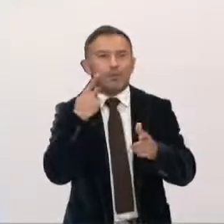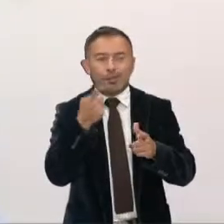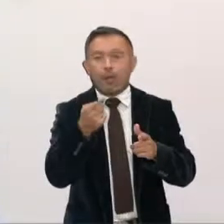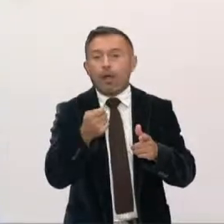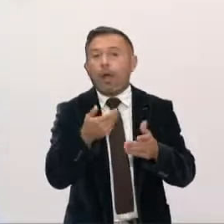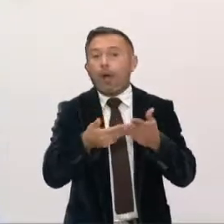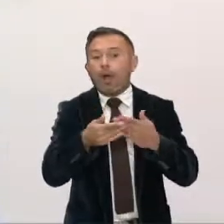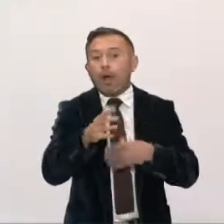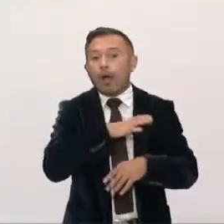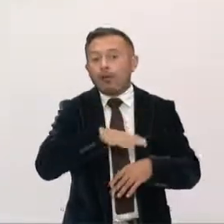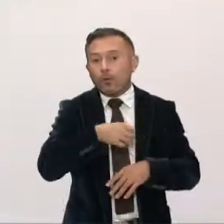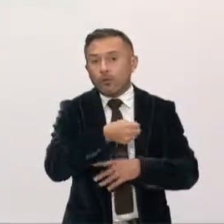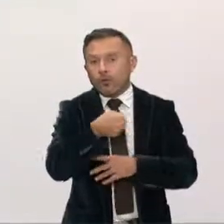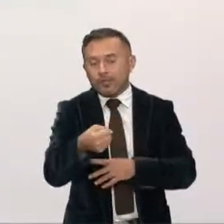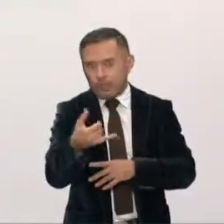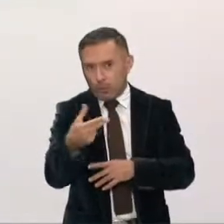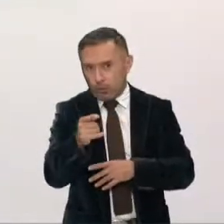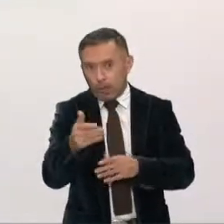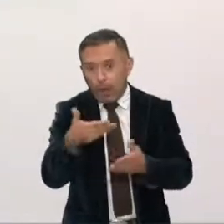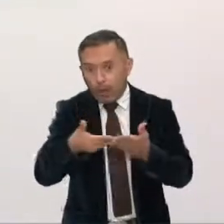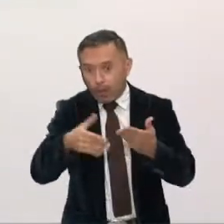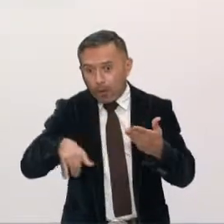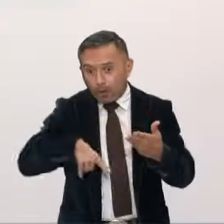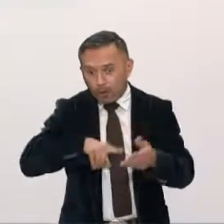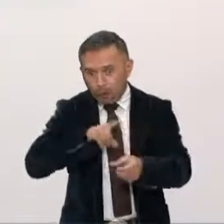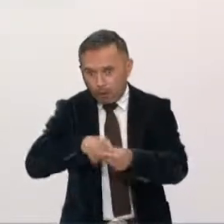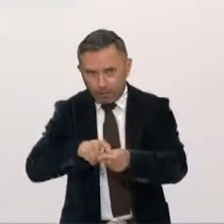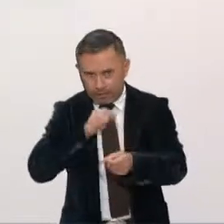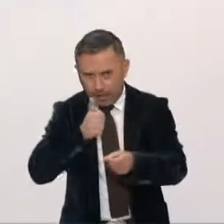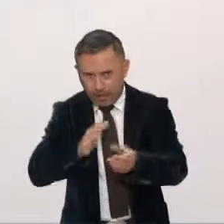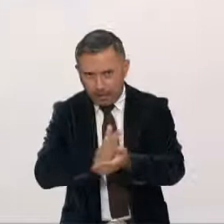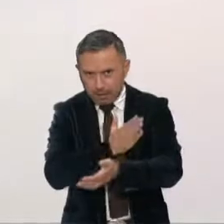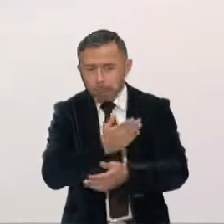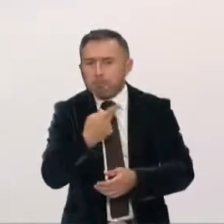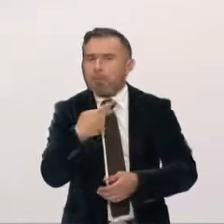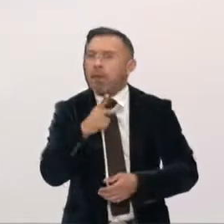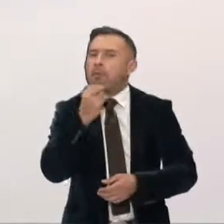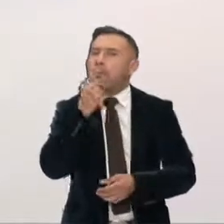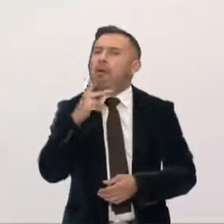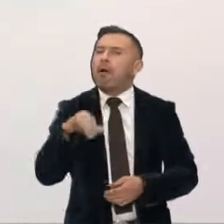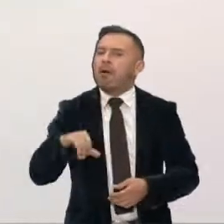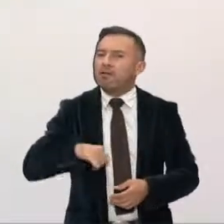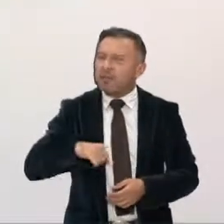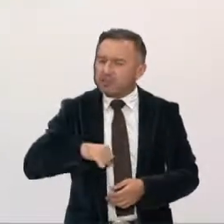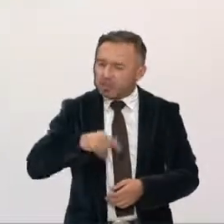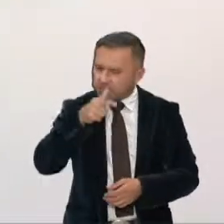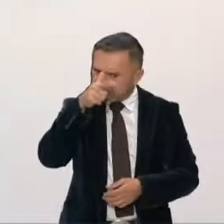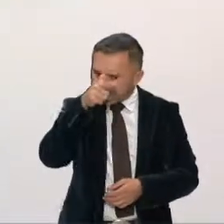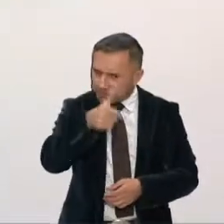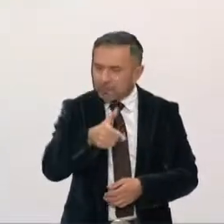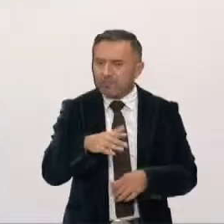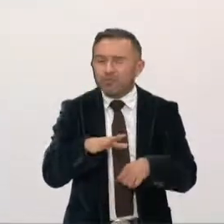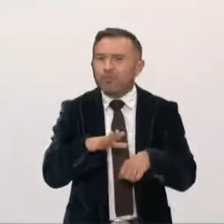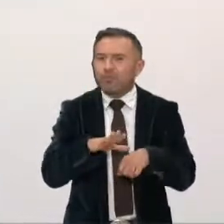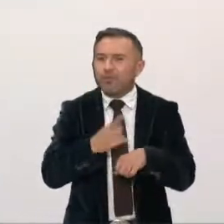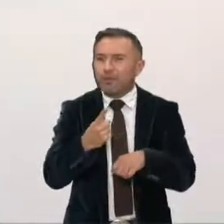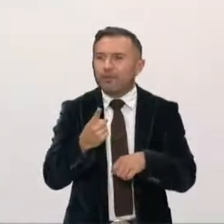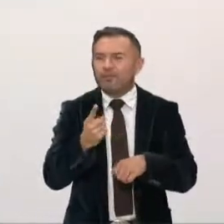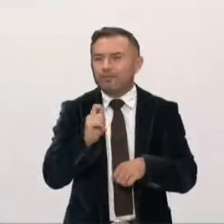as this leader of that party was not candidate and it is not part of the government now, it's